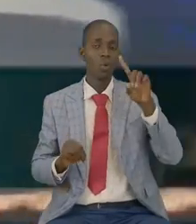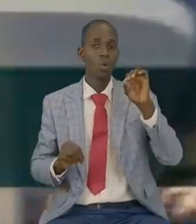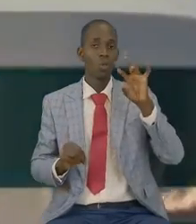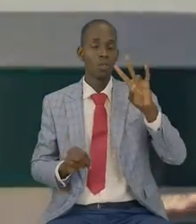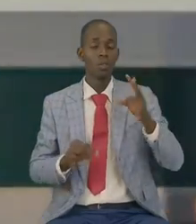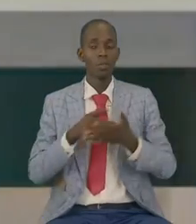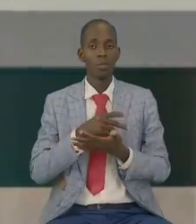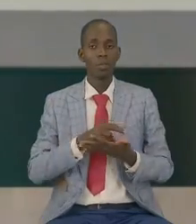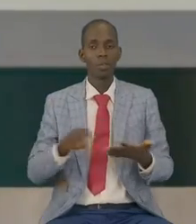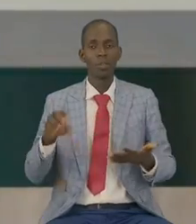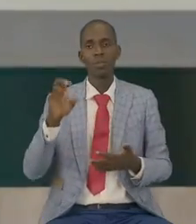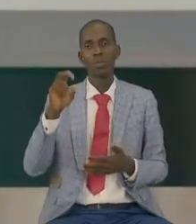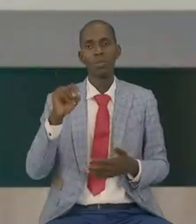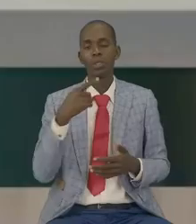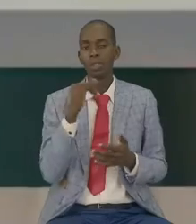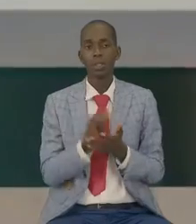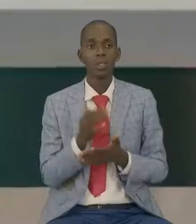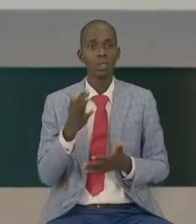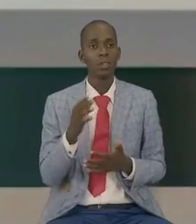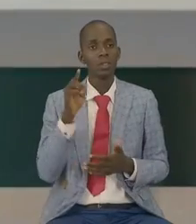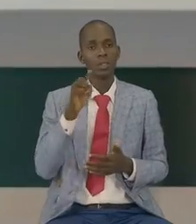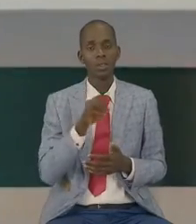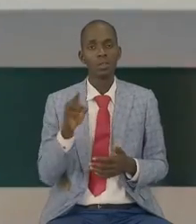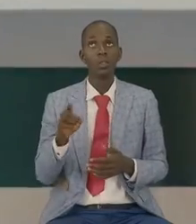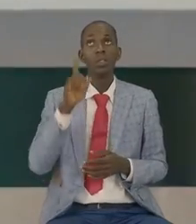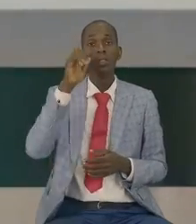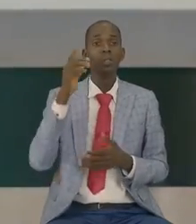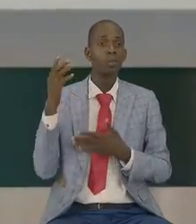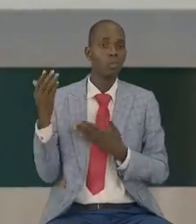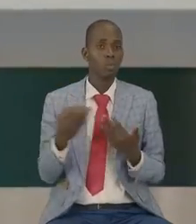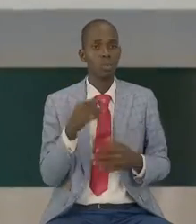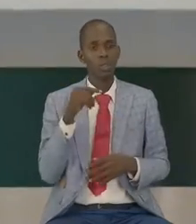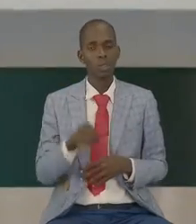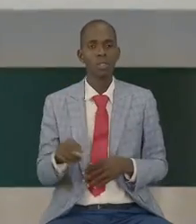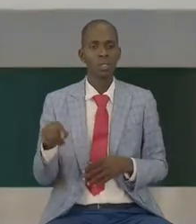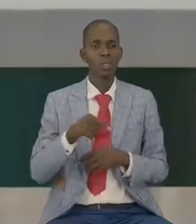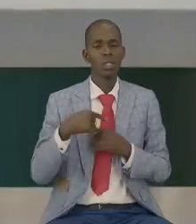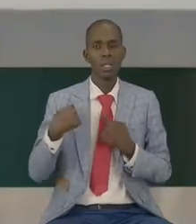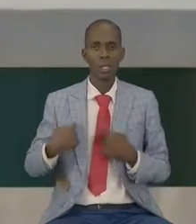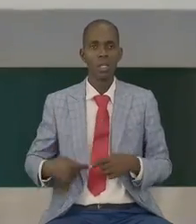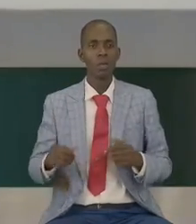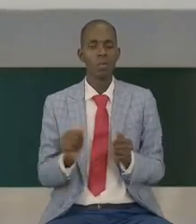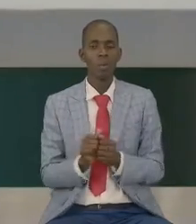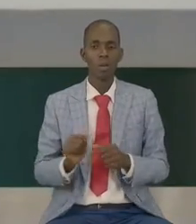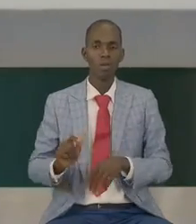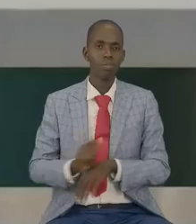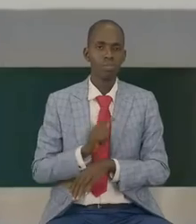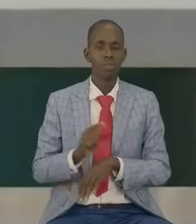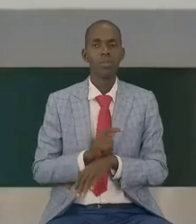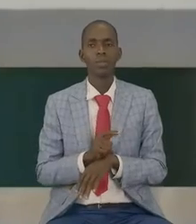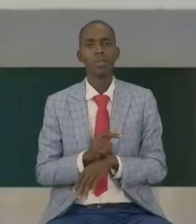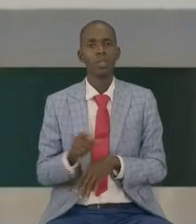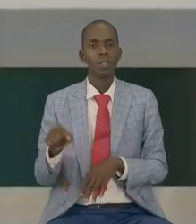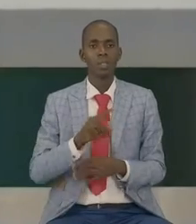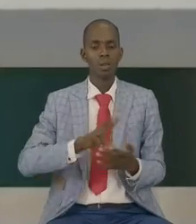us that, therefore, he brought down their heart with labor, they